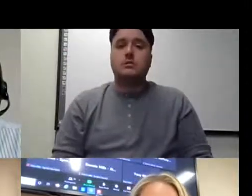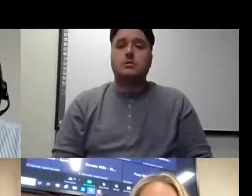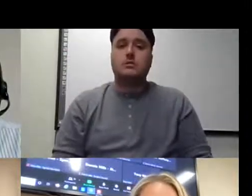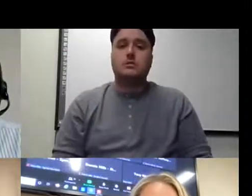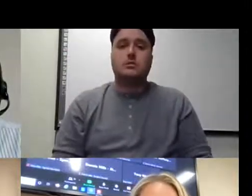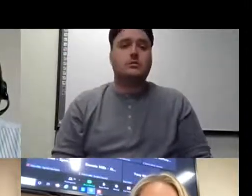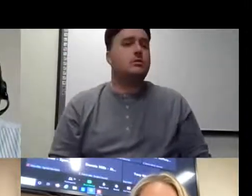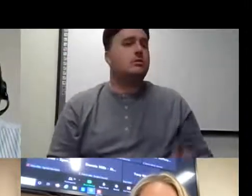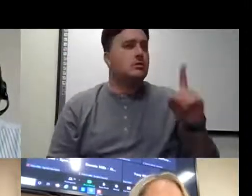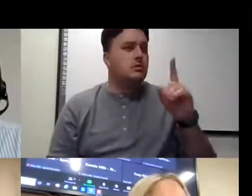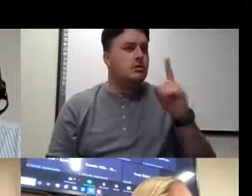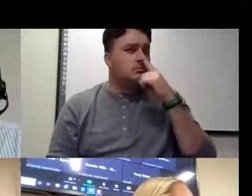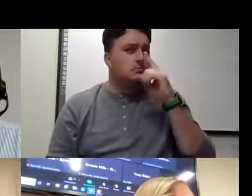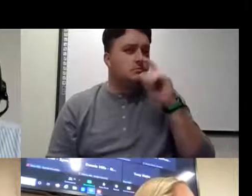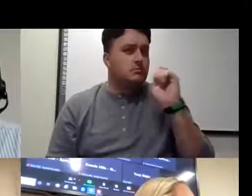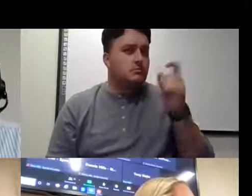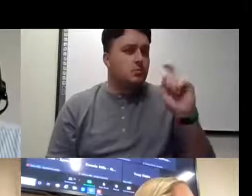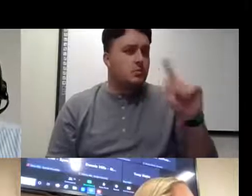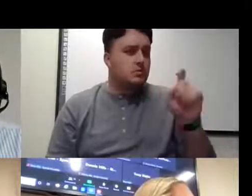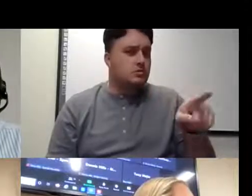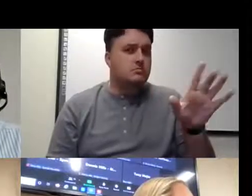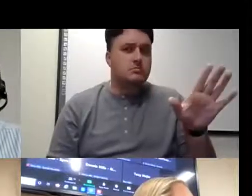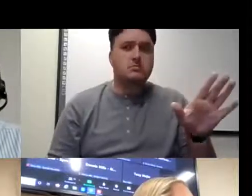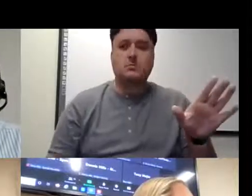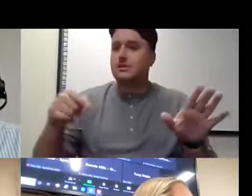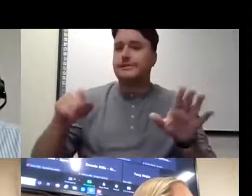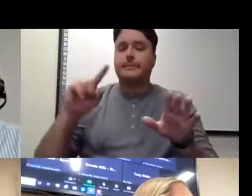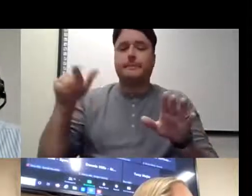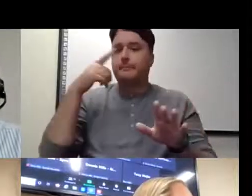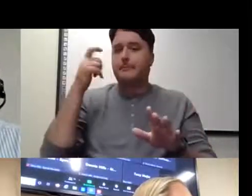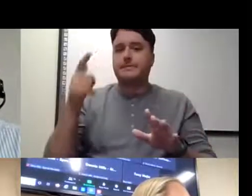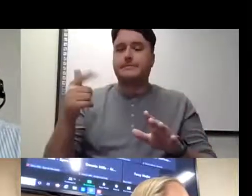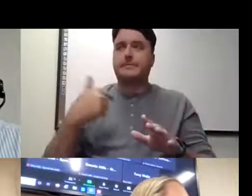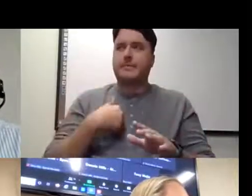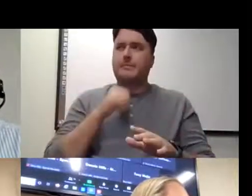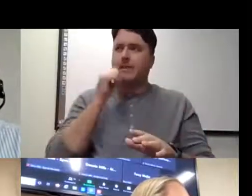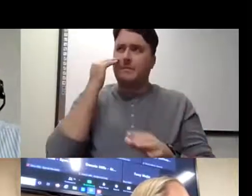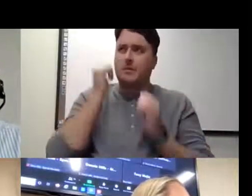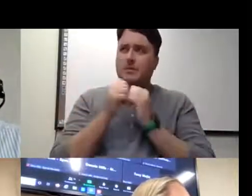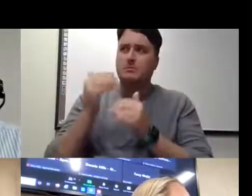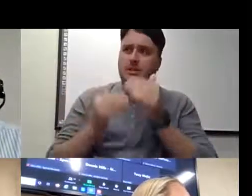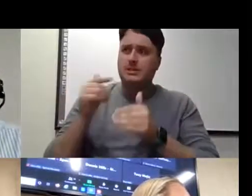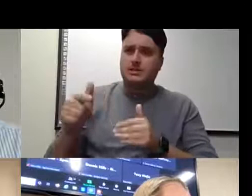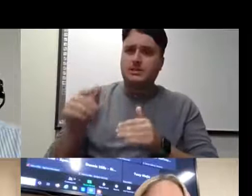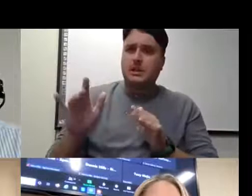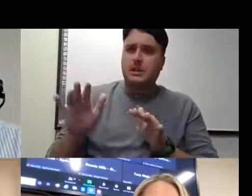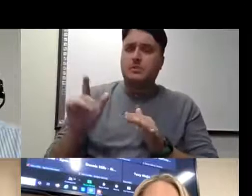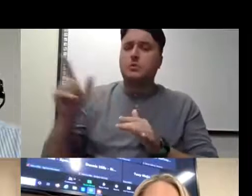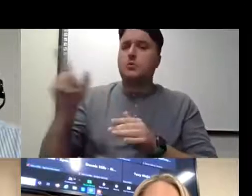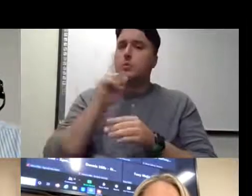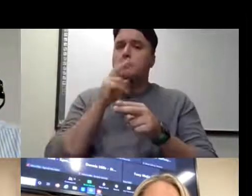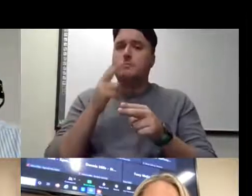Can I just ask a question? Yep. And this is just because I'm unfamiliar with the process. You